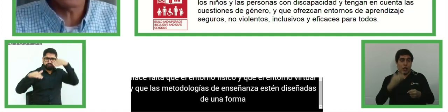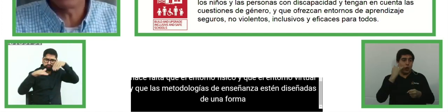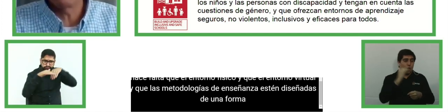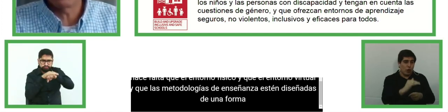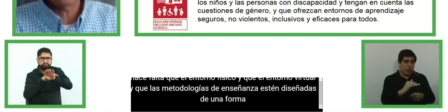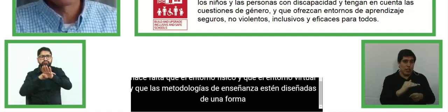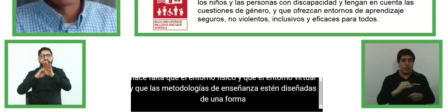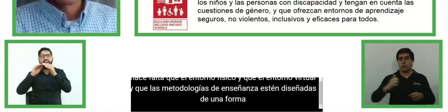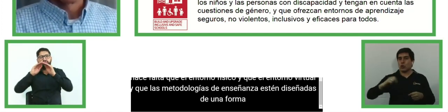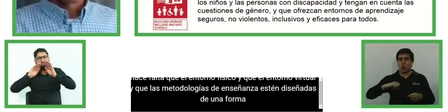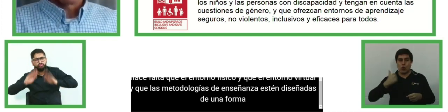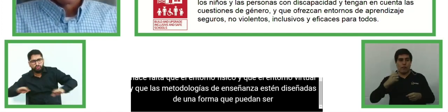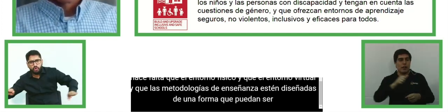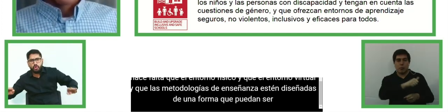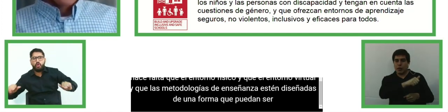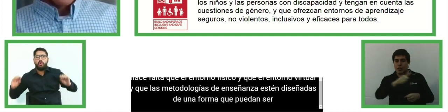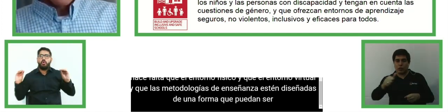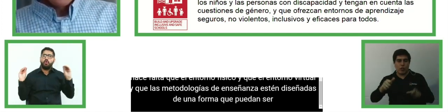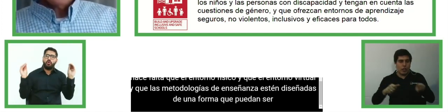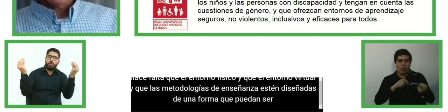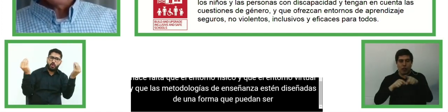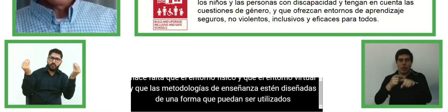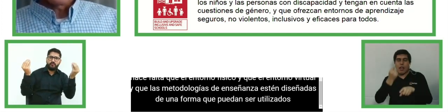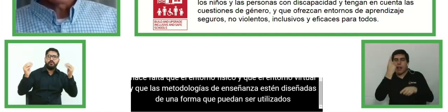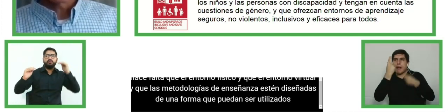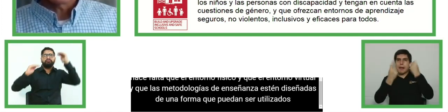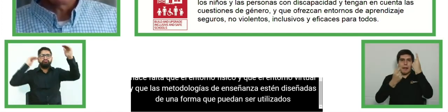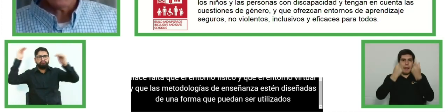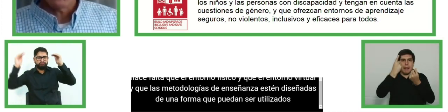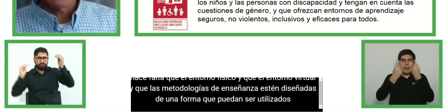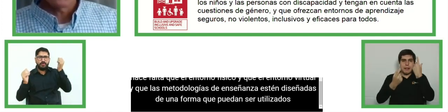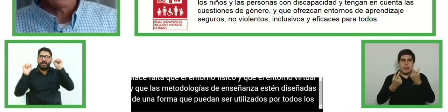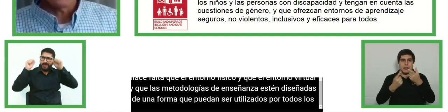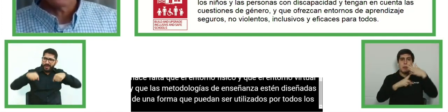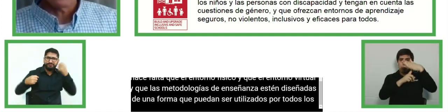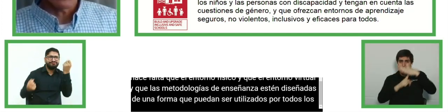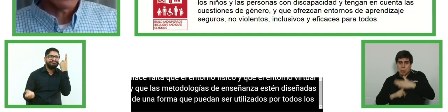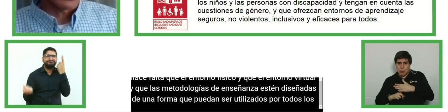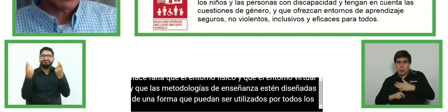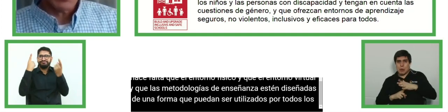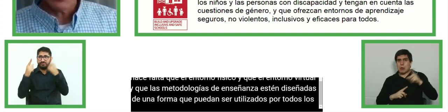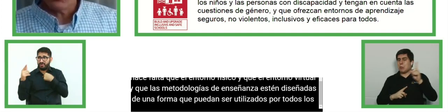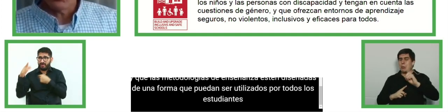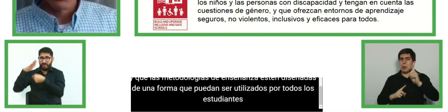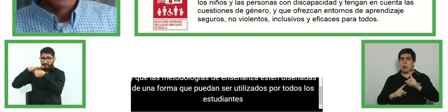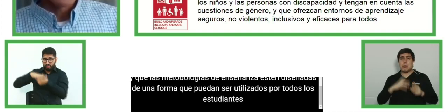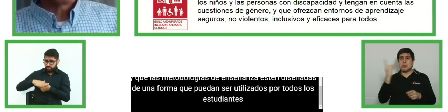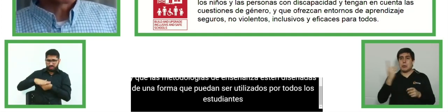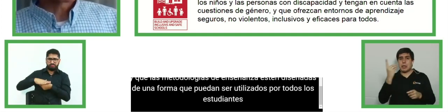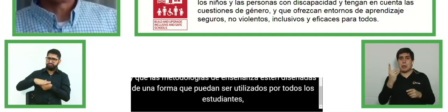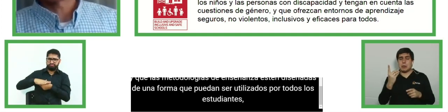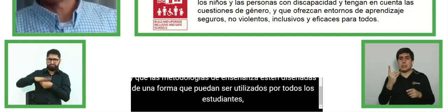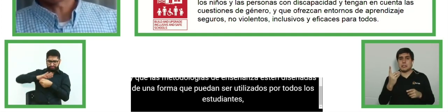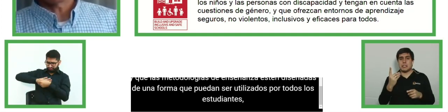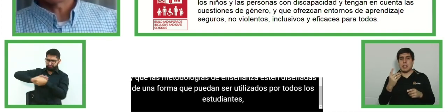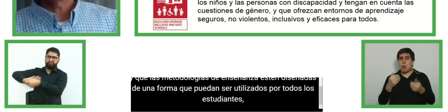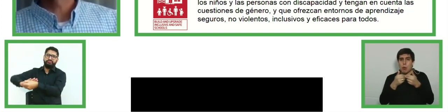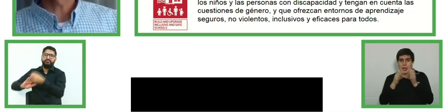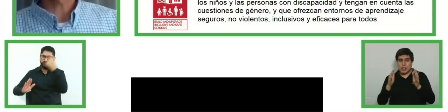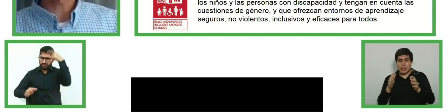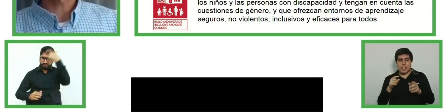who need to access them without any difference regarding their own conditions,